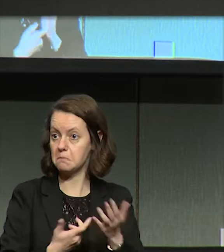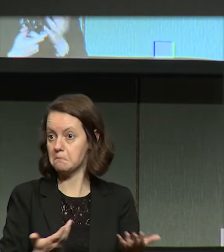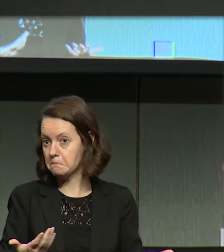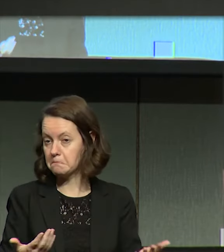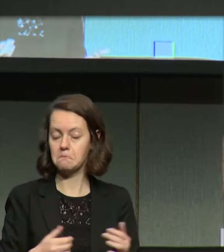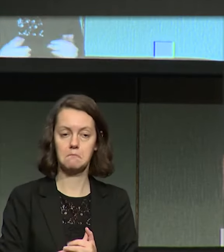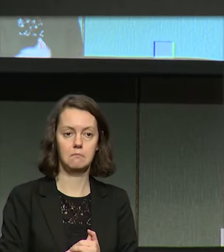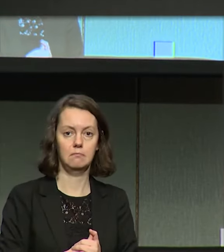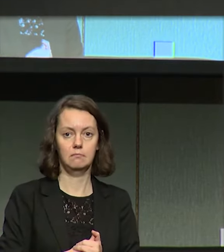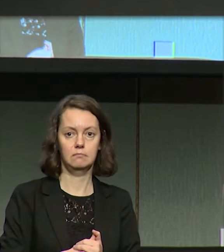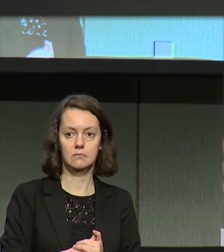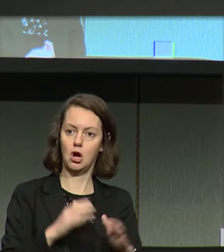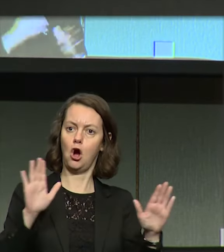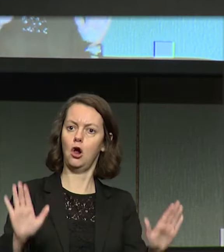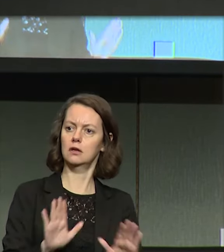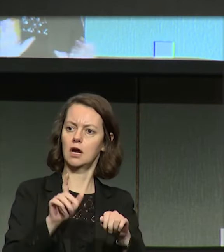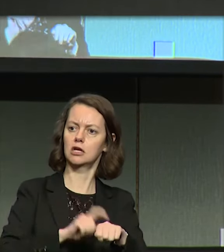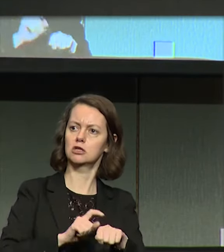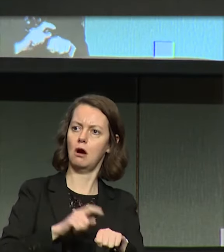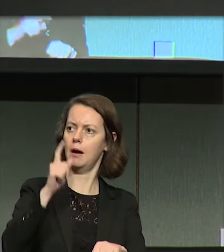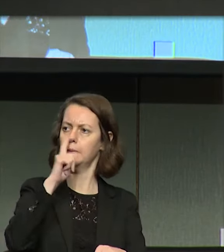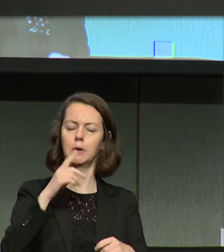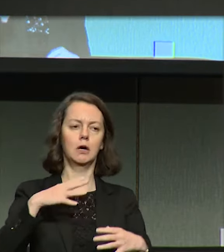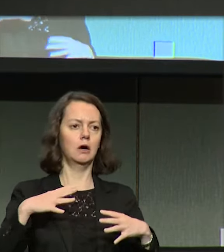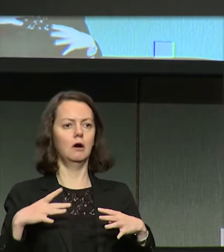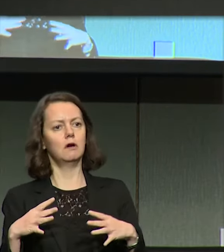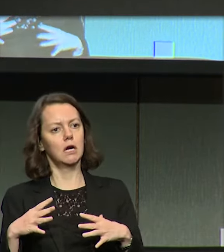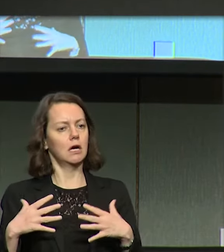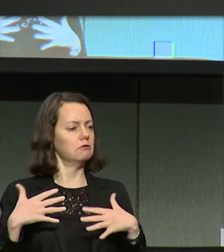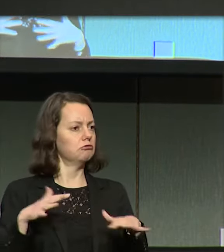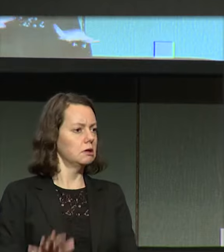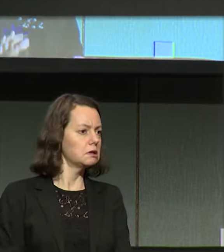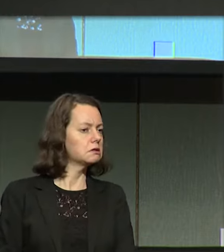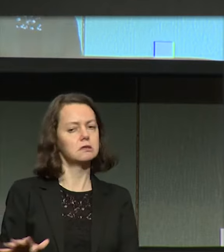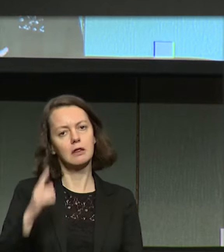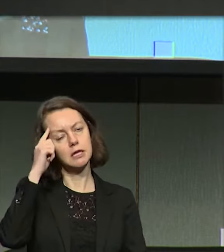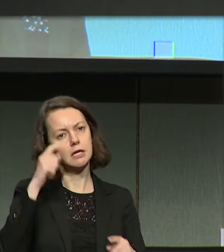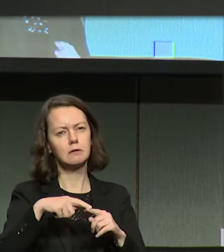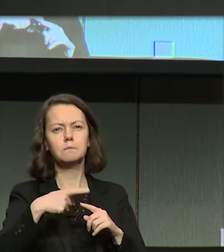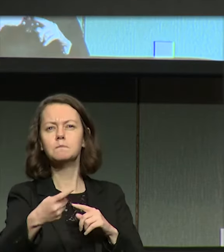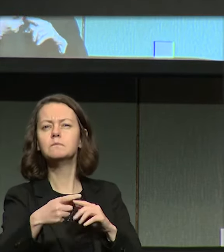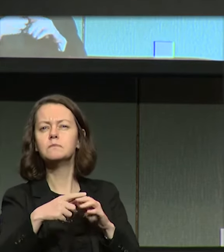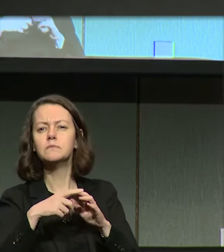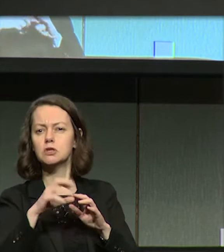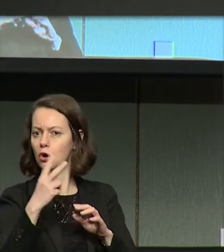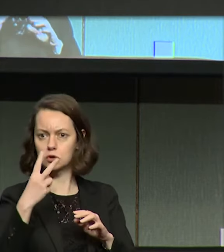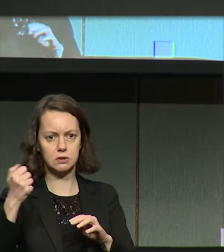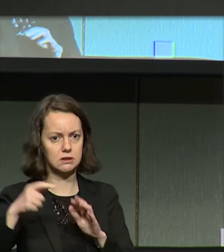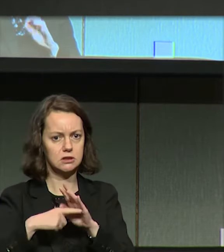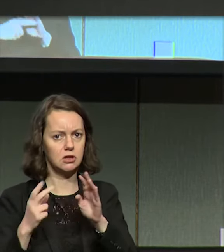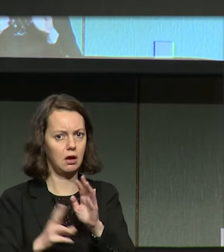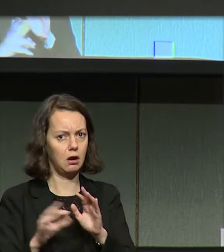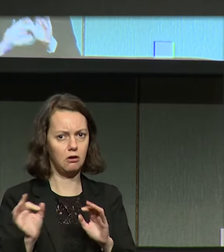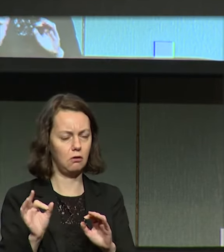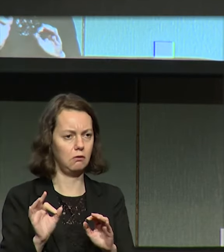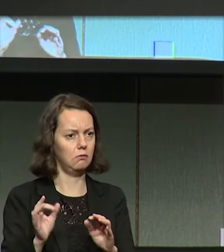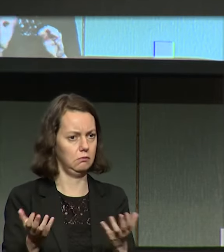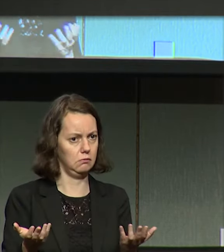It's a time when we've had holidays, we're reflecting on the year going forward. It's not on January 26th, so it